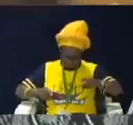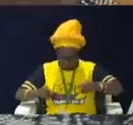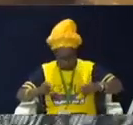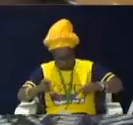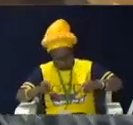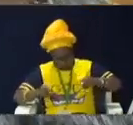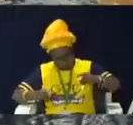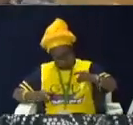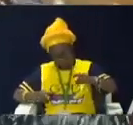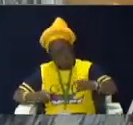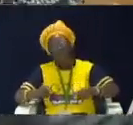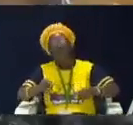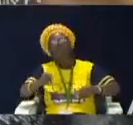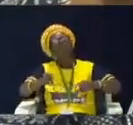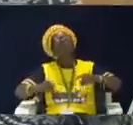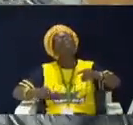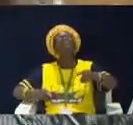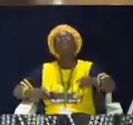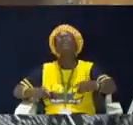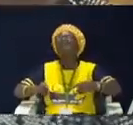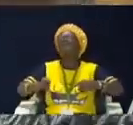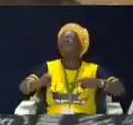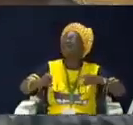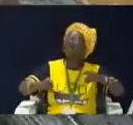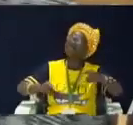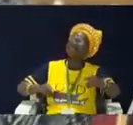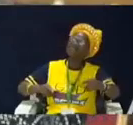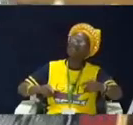Shout, reign, Jesus, reign. Reign,